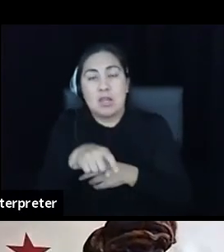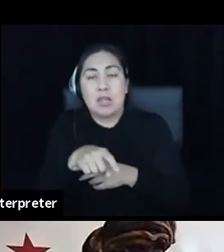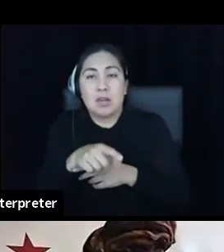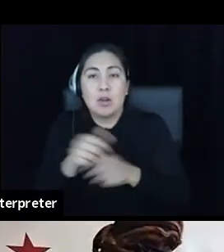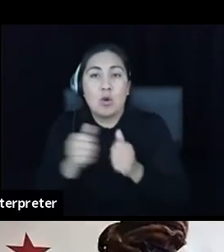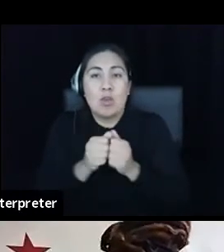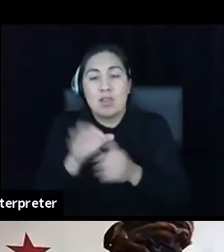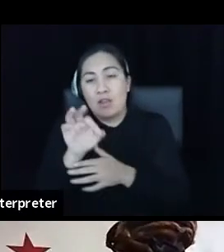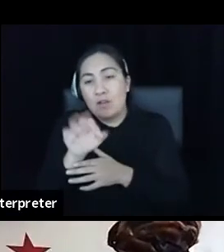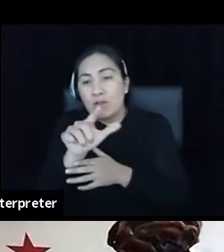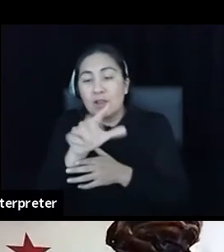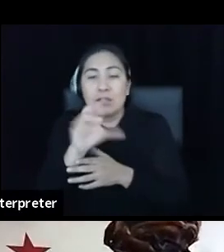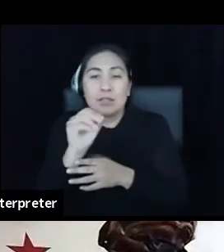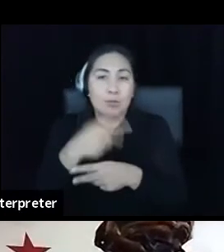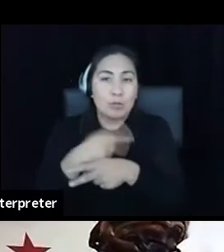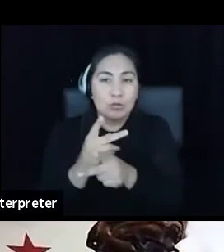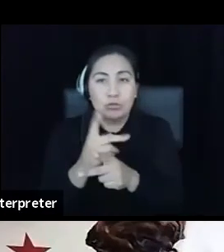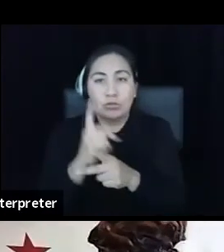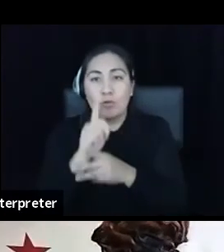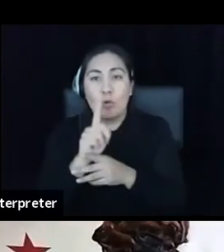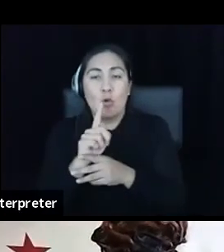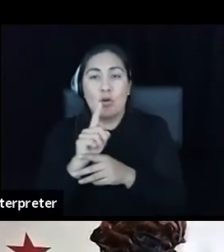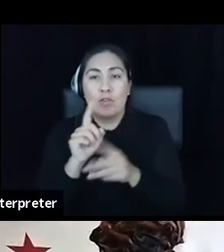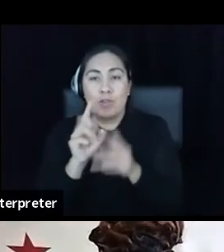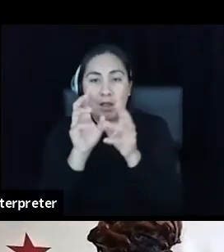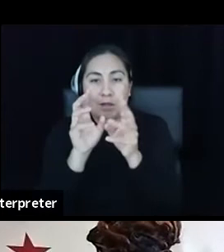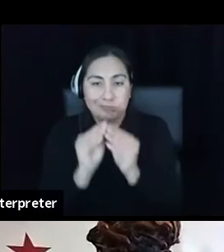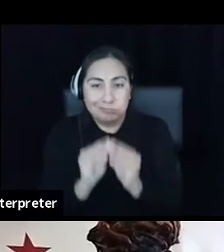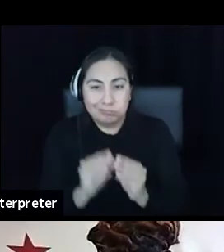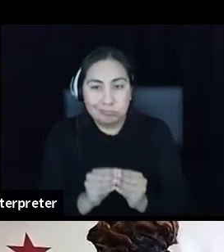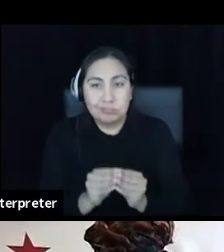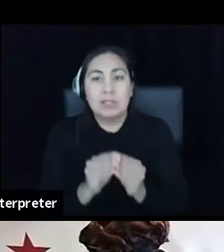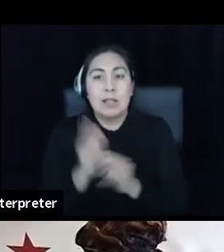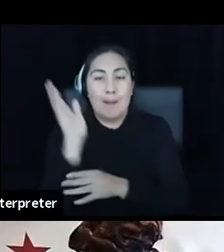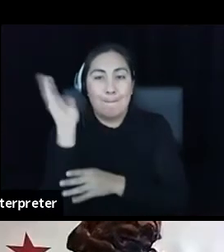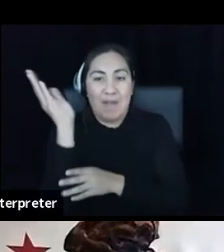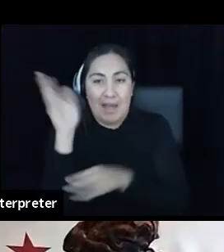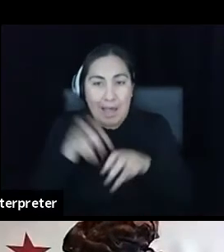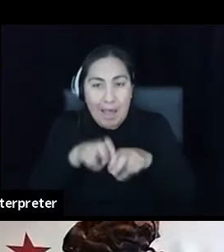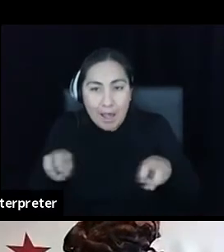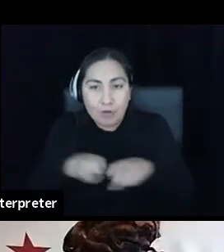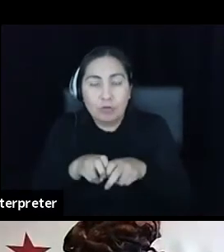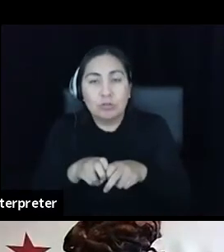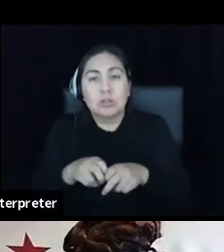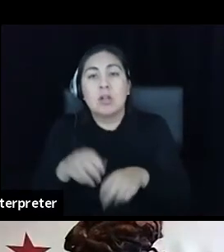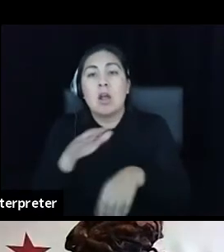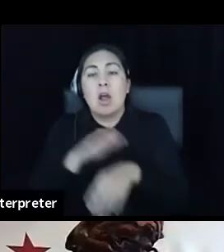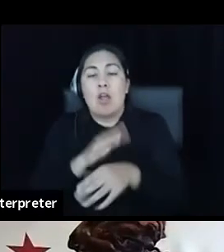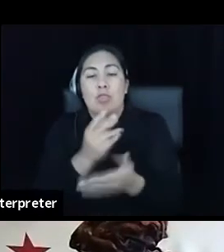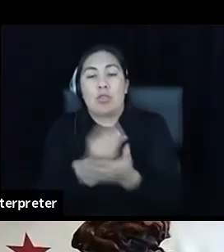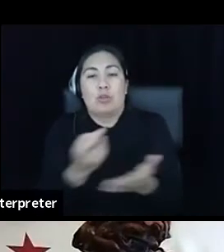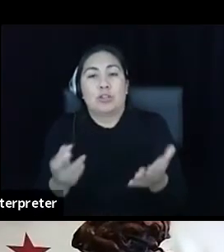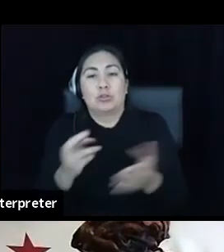this series of panels on the WordPress resource site, which is